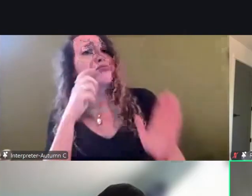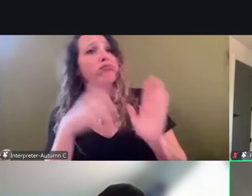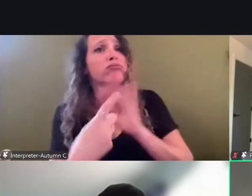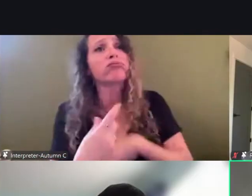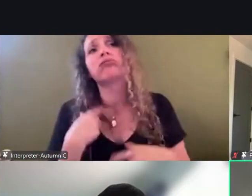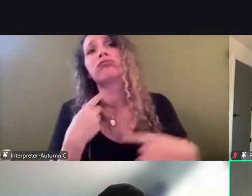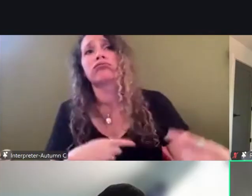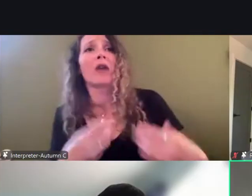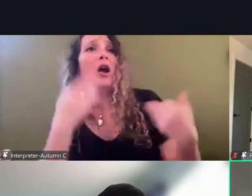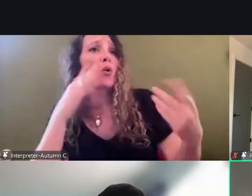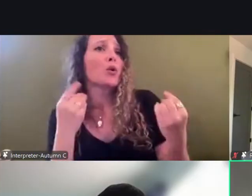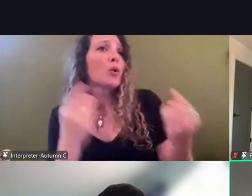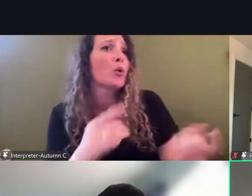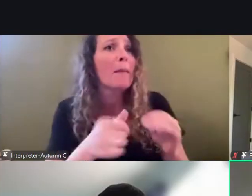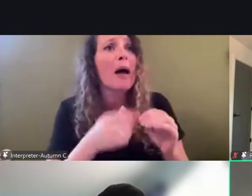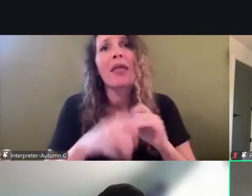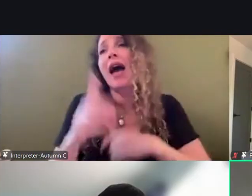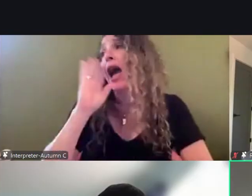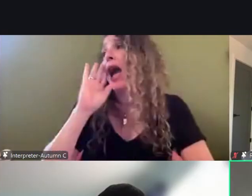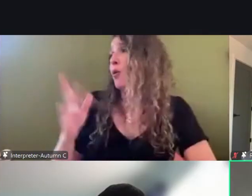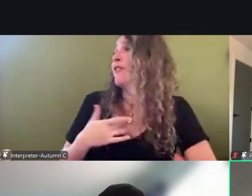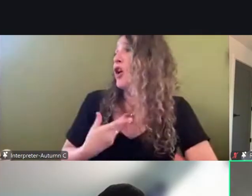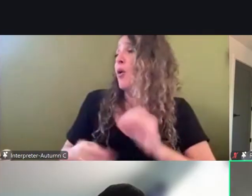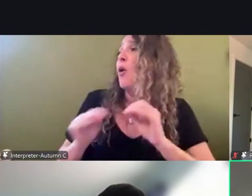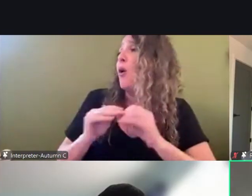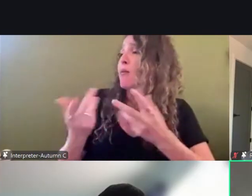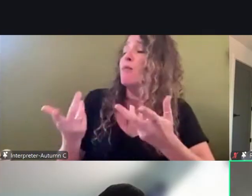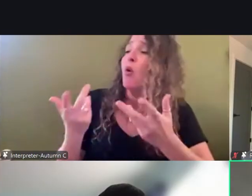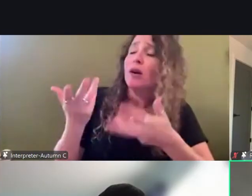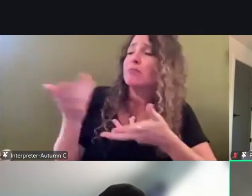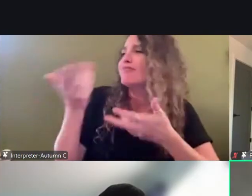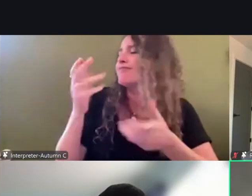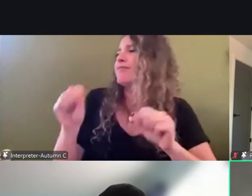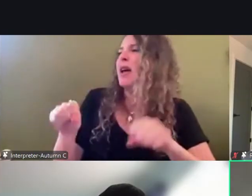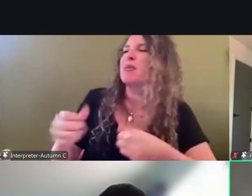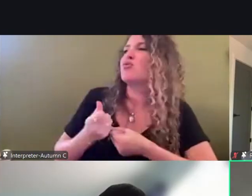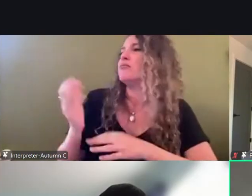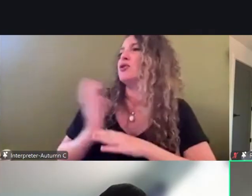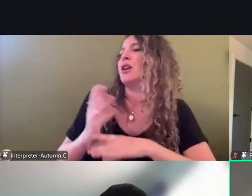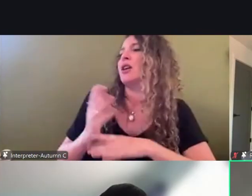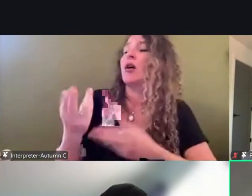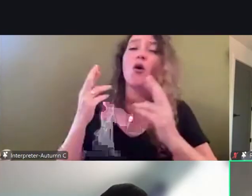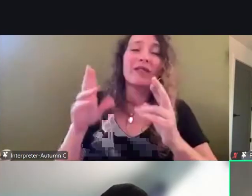I don't know what to do about it. And I would feel more inclined to share. So hopefully that answers your question.